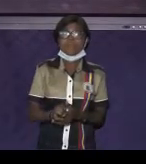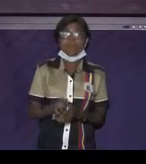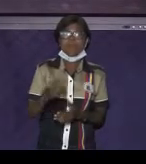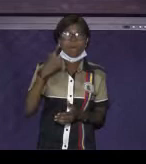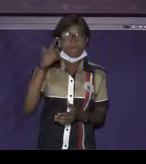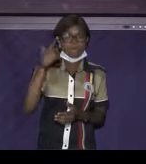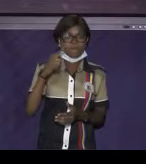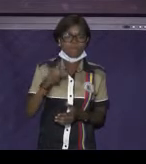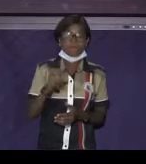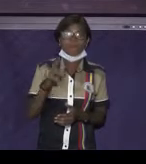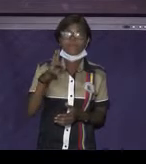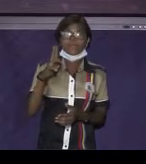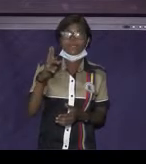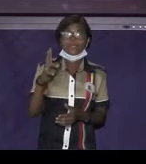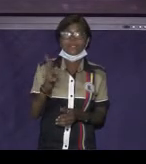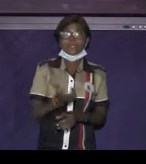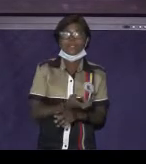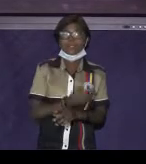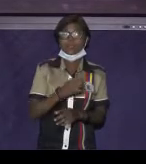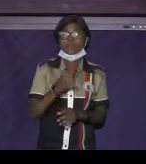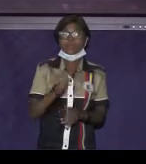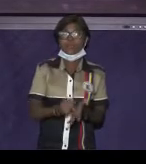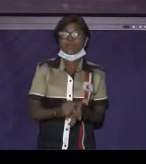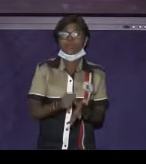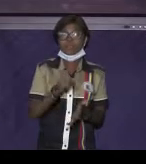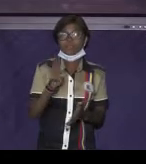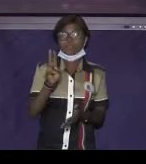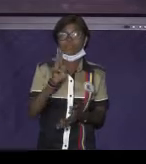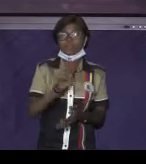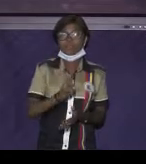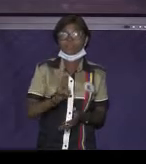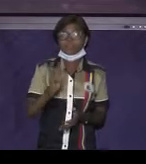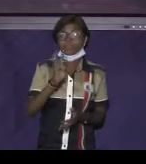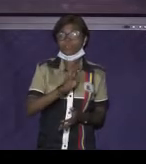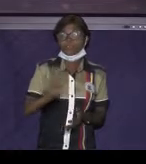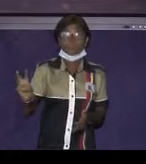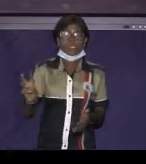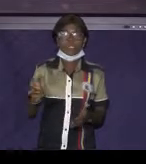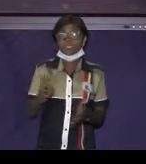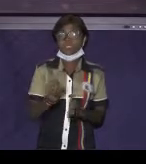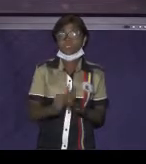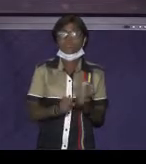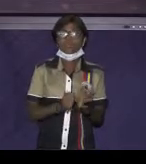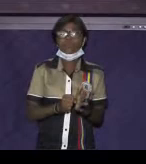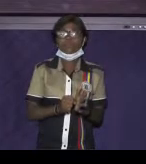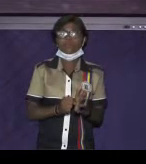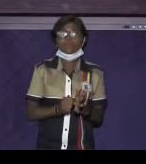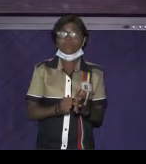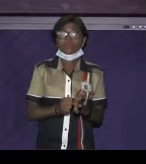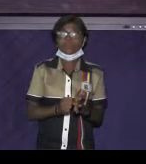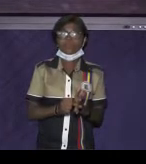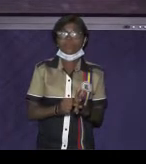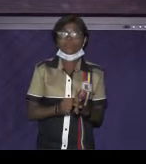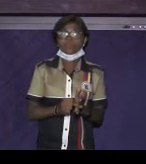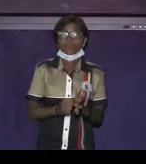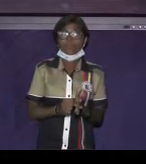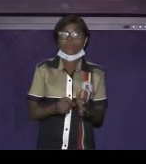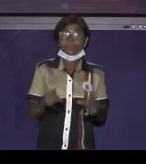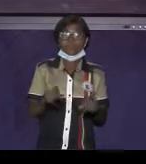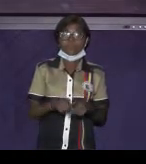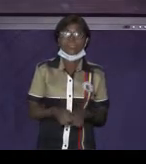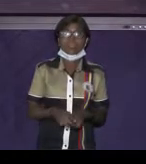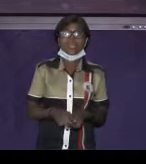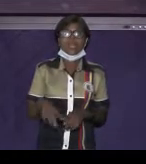for 3,600 seconds, which of course is the same thing as 1 hour. So observe.